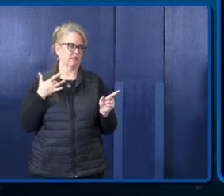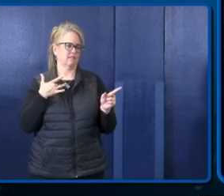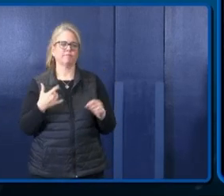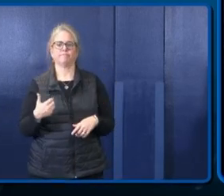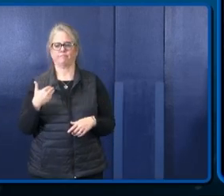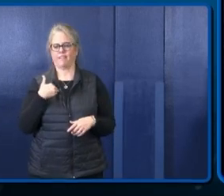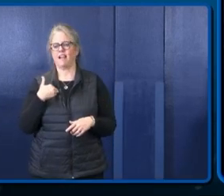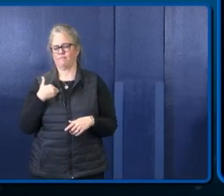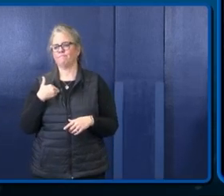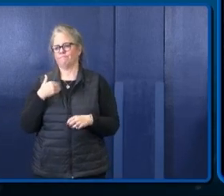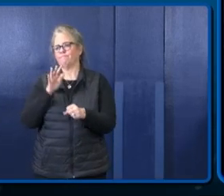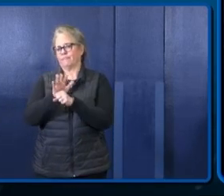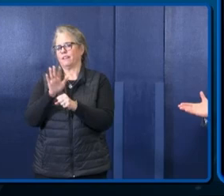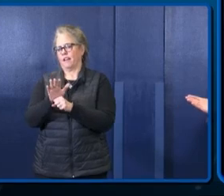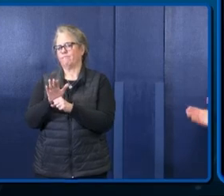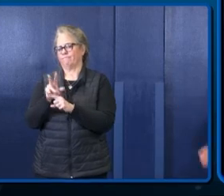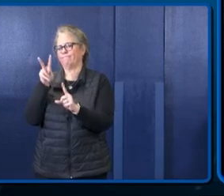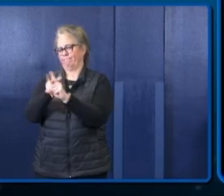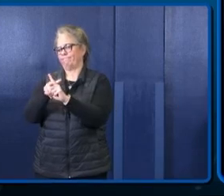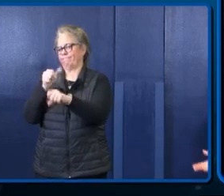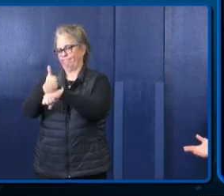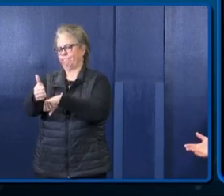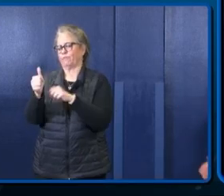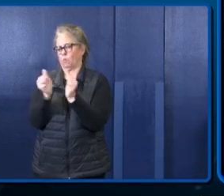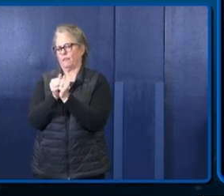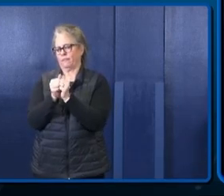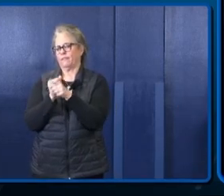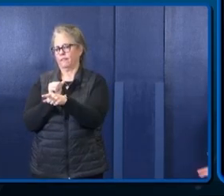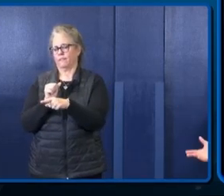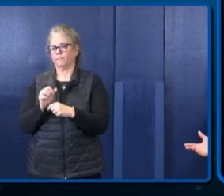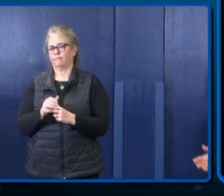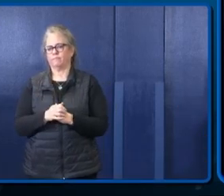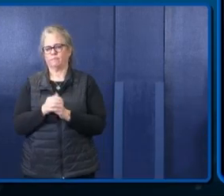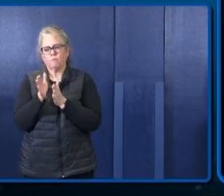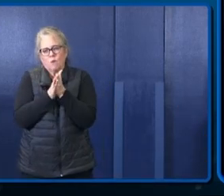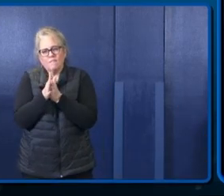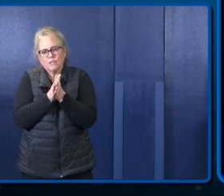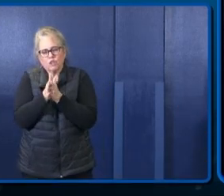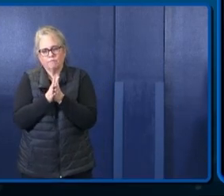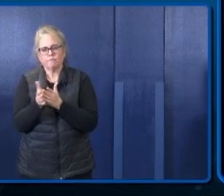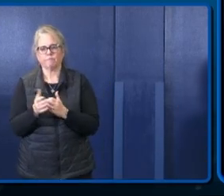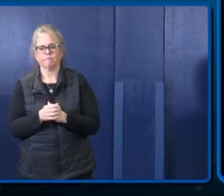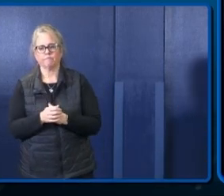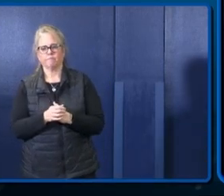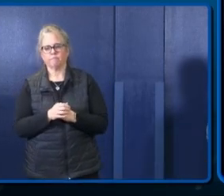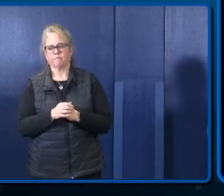charges. As to that specific question, it's part of the picture.